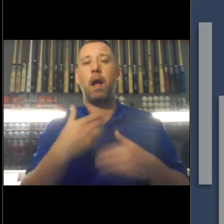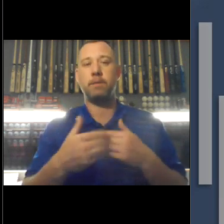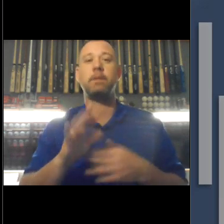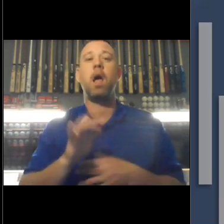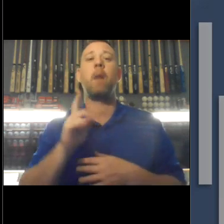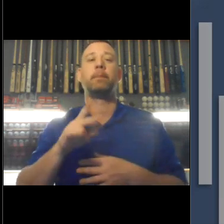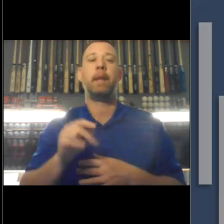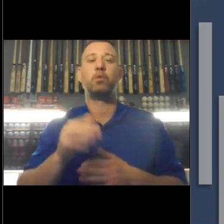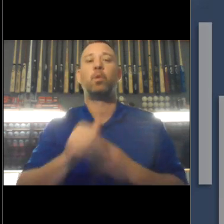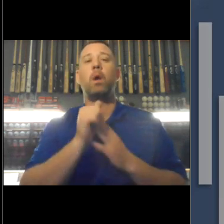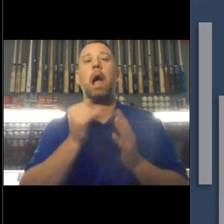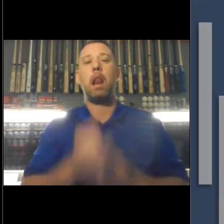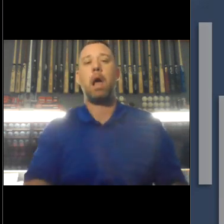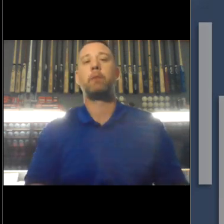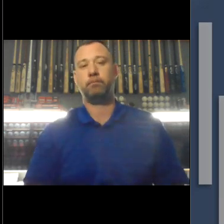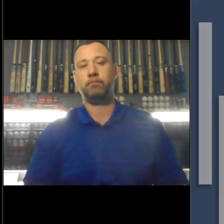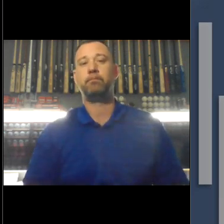guidelines.